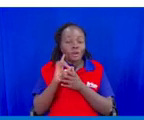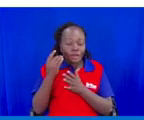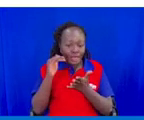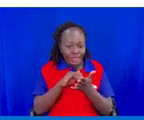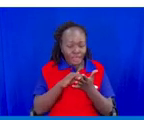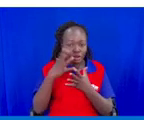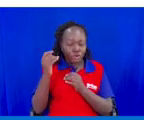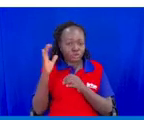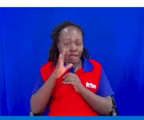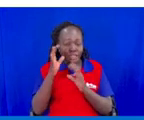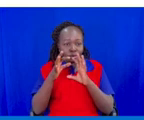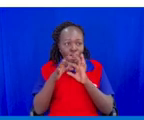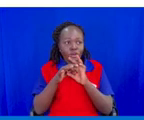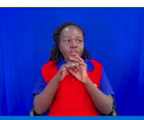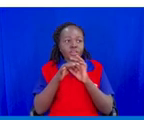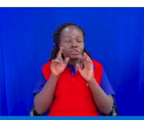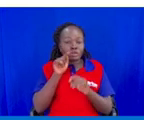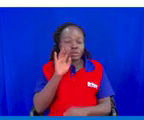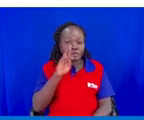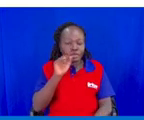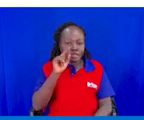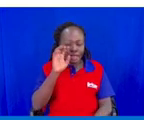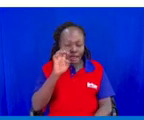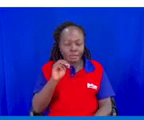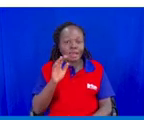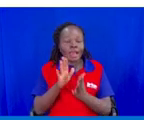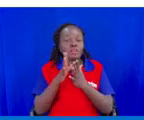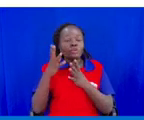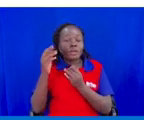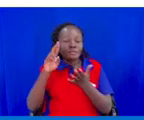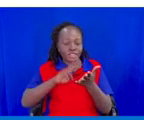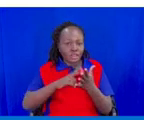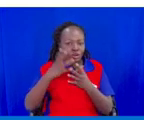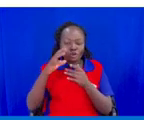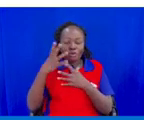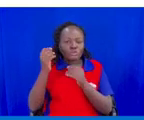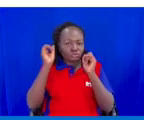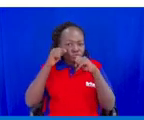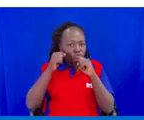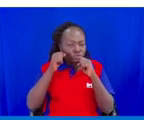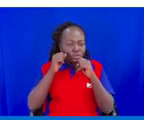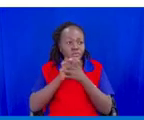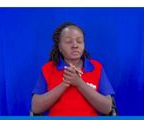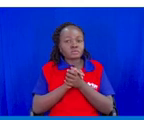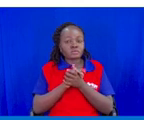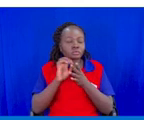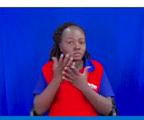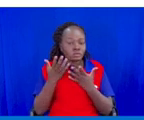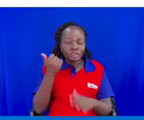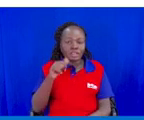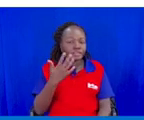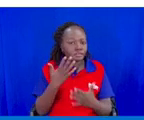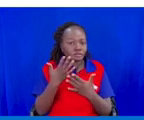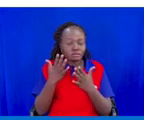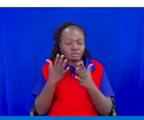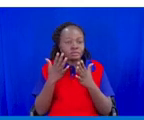to customerconnect.britam.com and get signed up. Or go to the Google Play Store or the Apple iStore, and as far as your